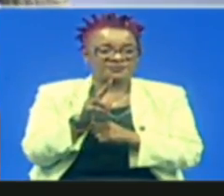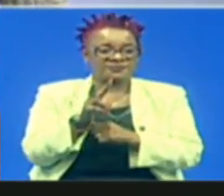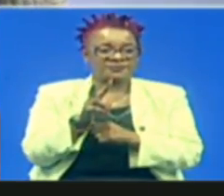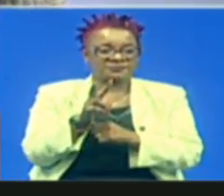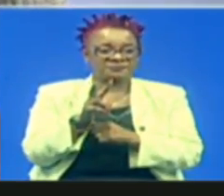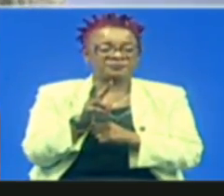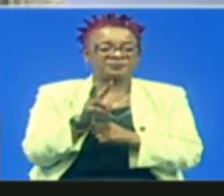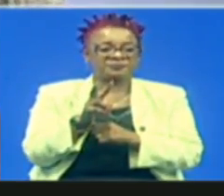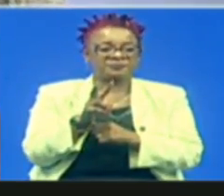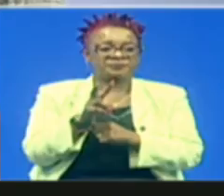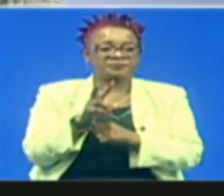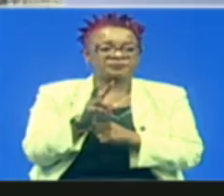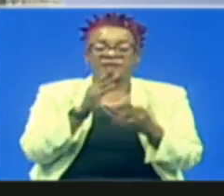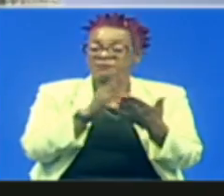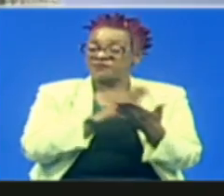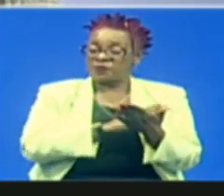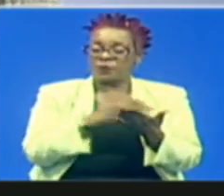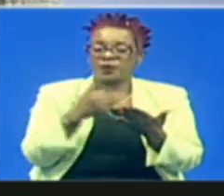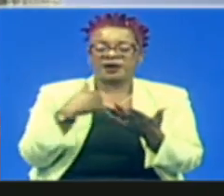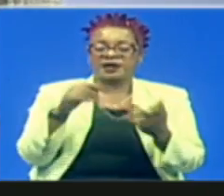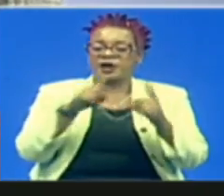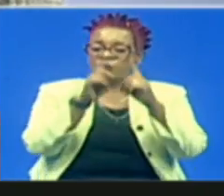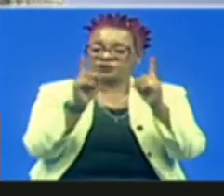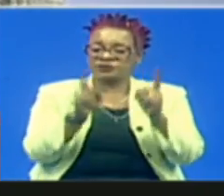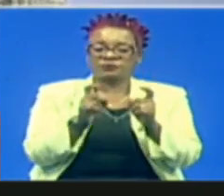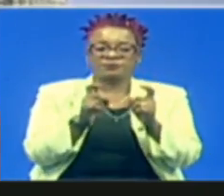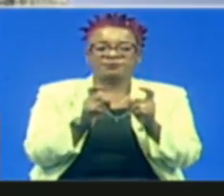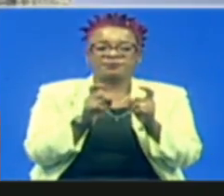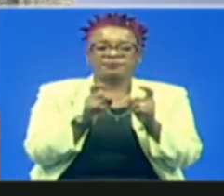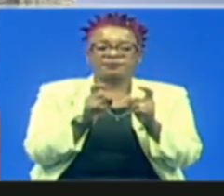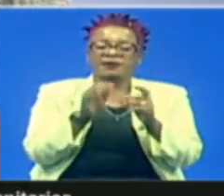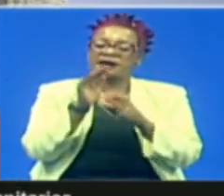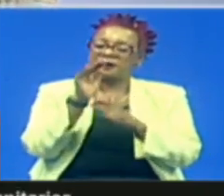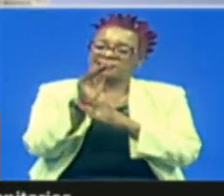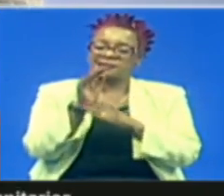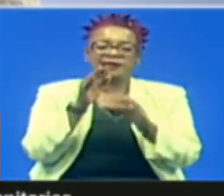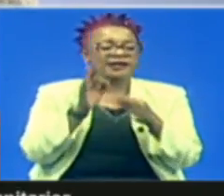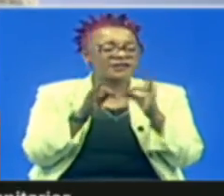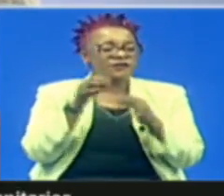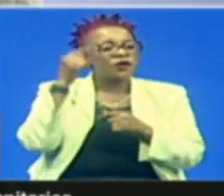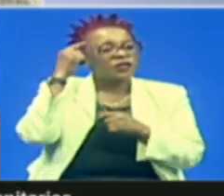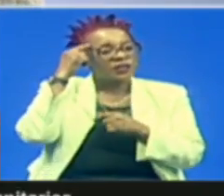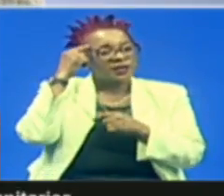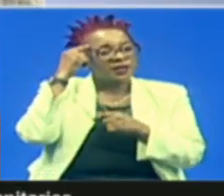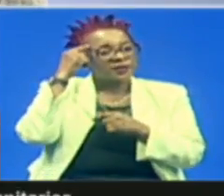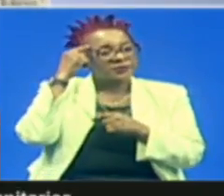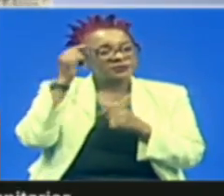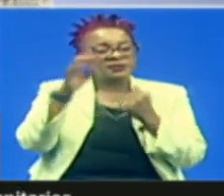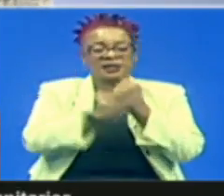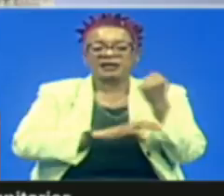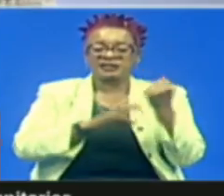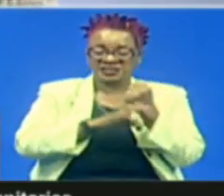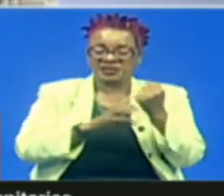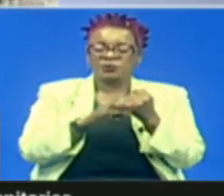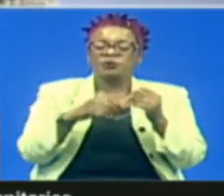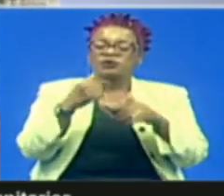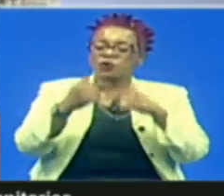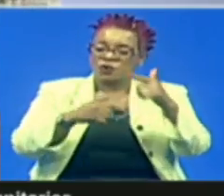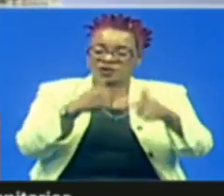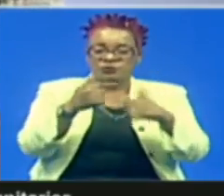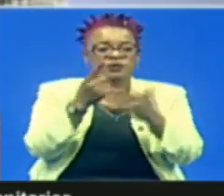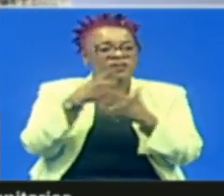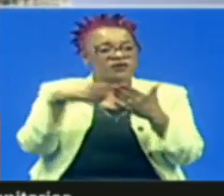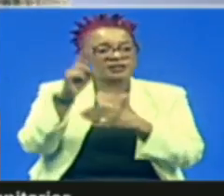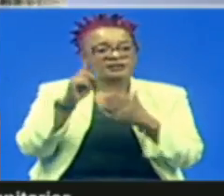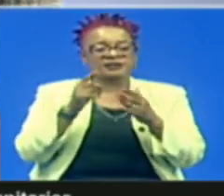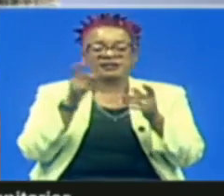Early on, we posed this very question to a section of Kenyans across the country and asked whether they thought the country was headed in the right direction. And here's